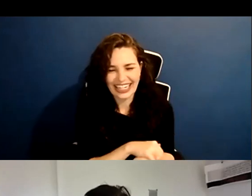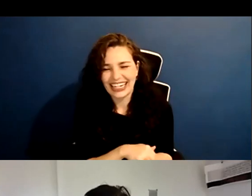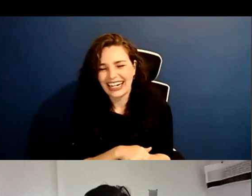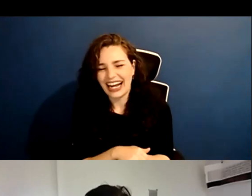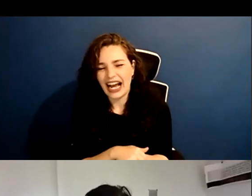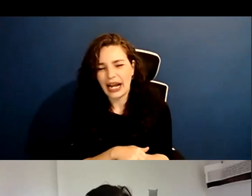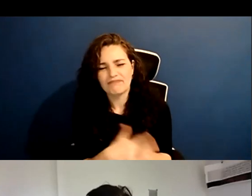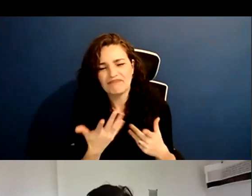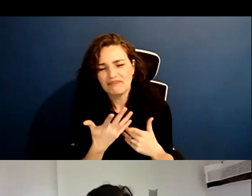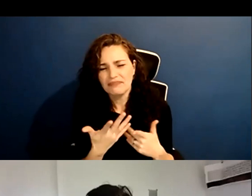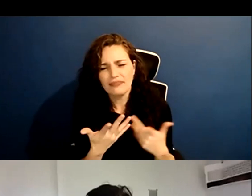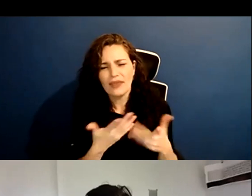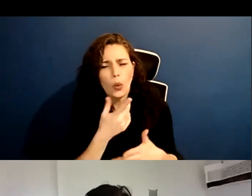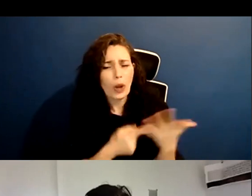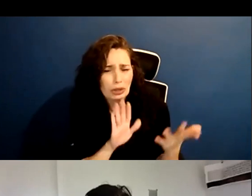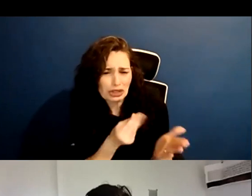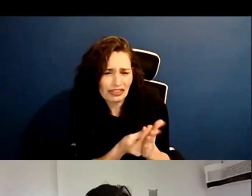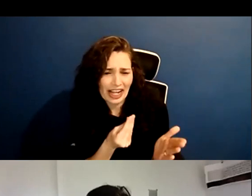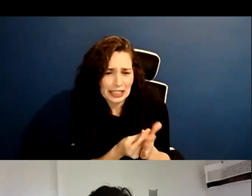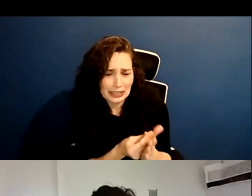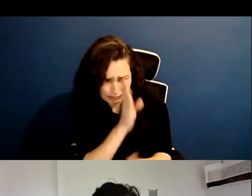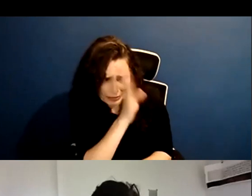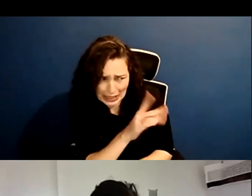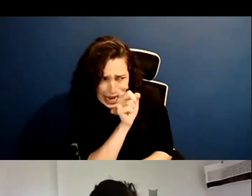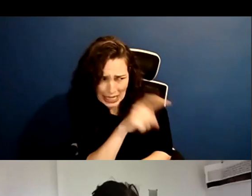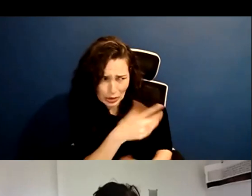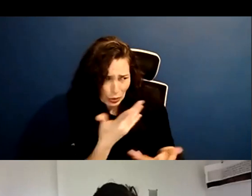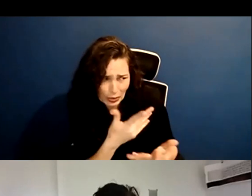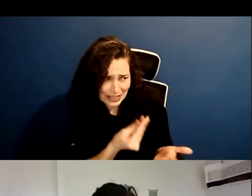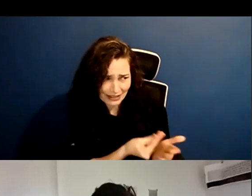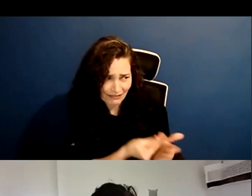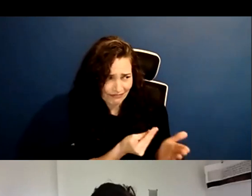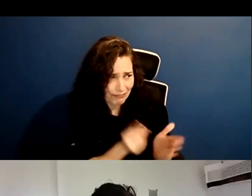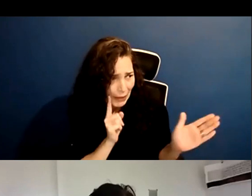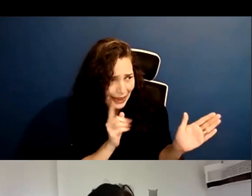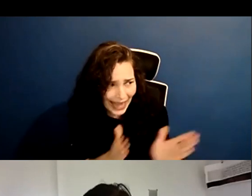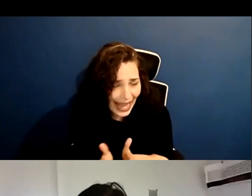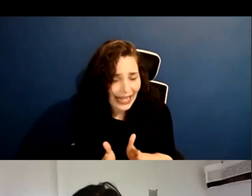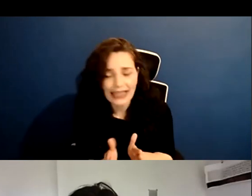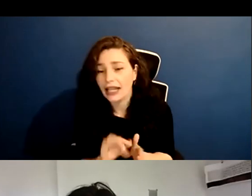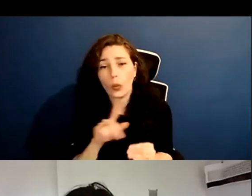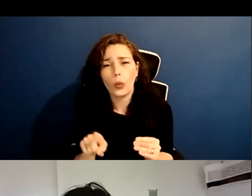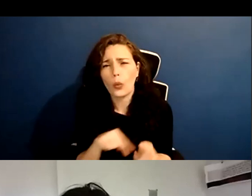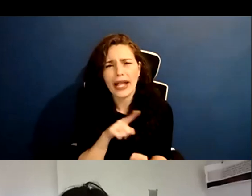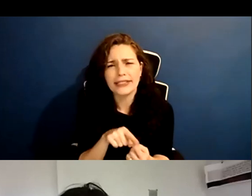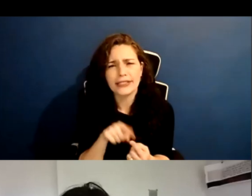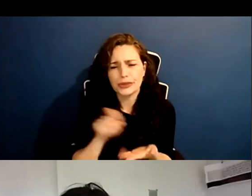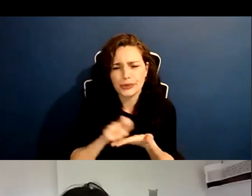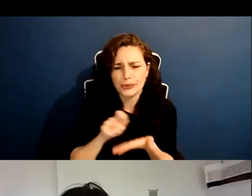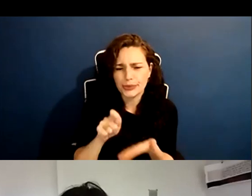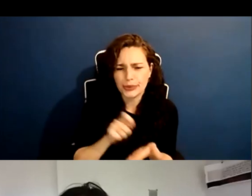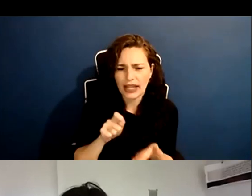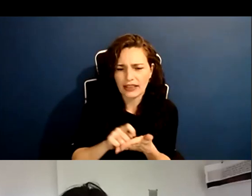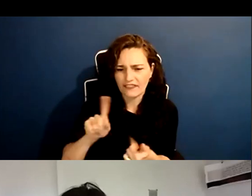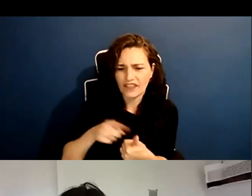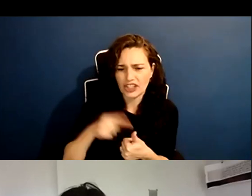What was your financing plan? What was your funding plan? Or when did you write the first grant? I mean, we're kind